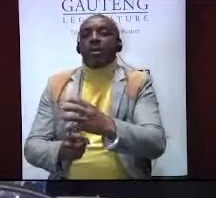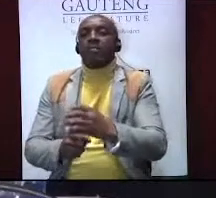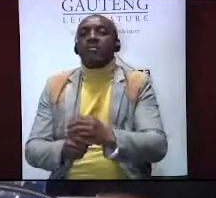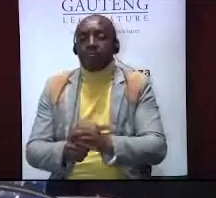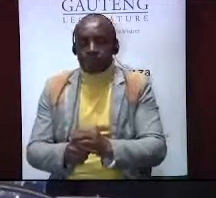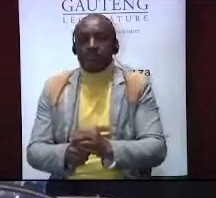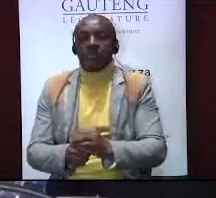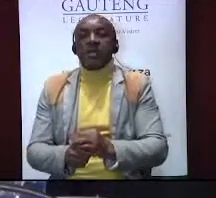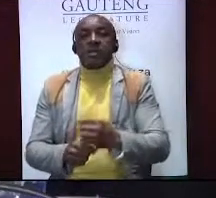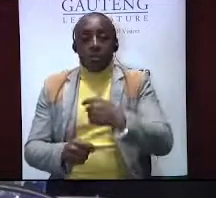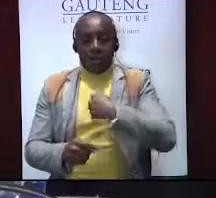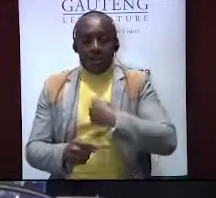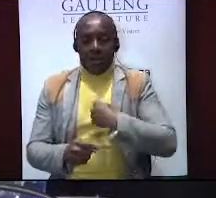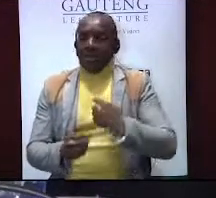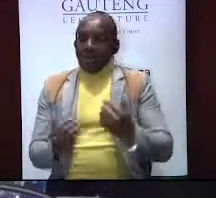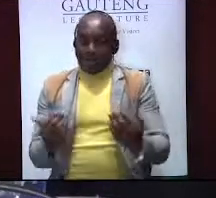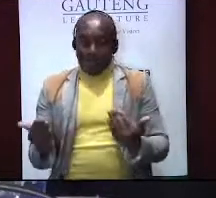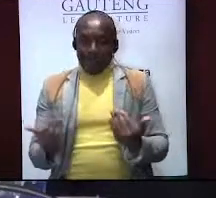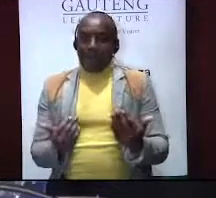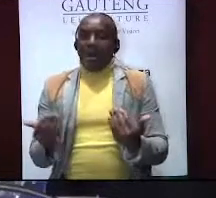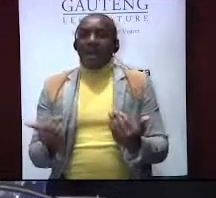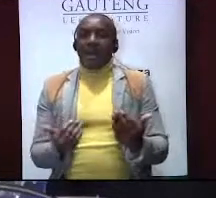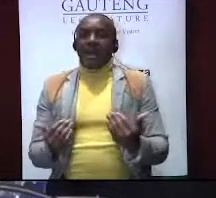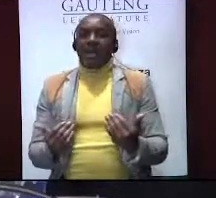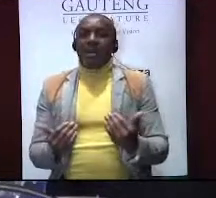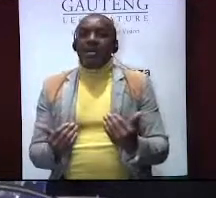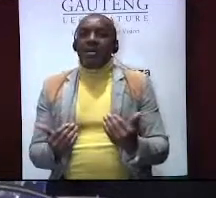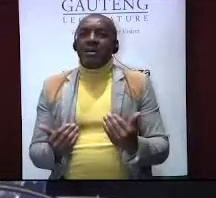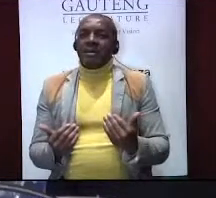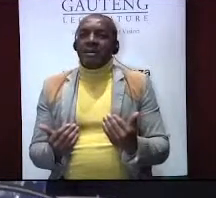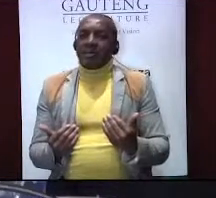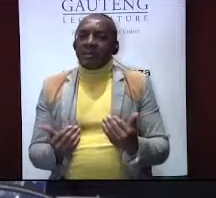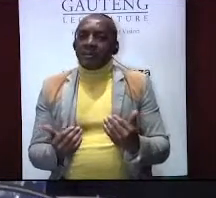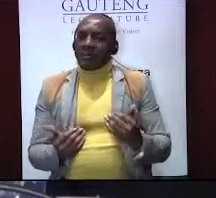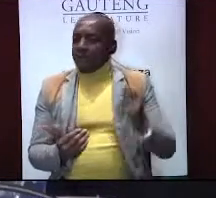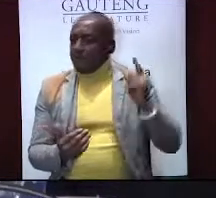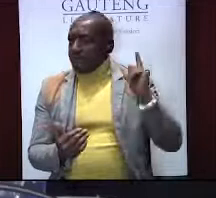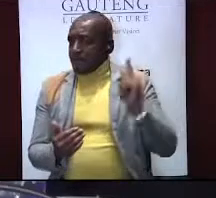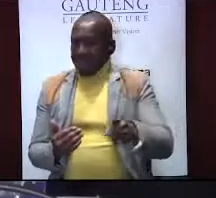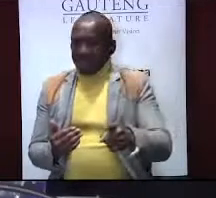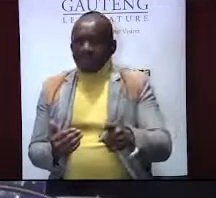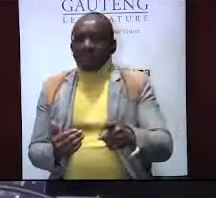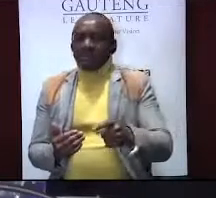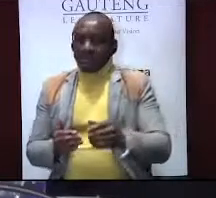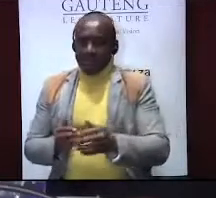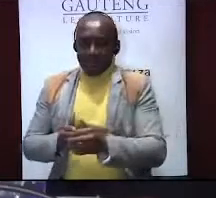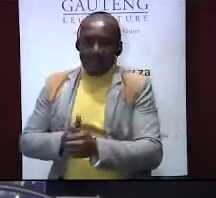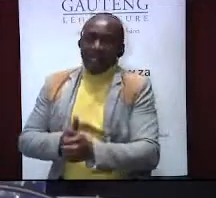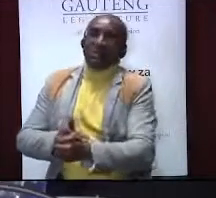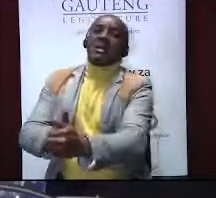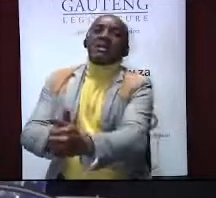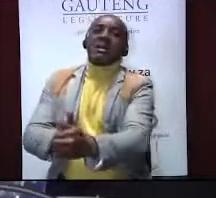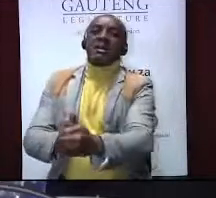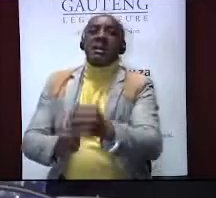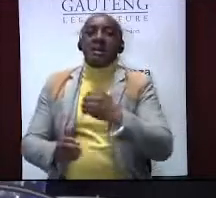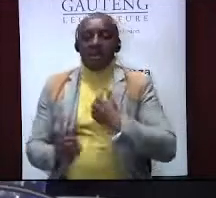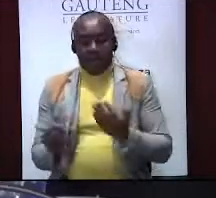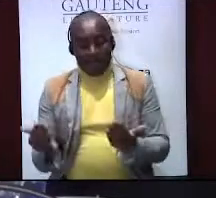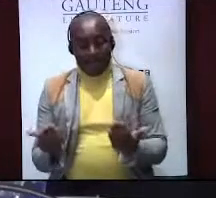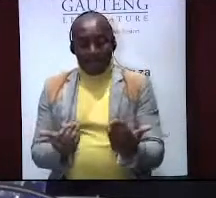We are expected to be gate keepers. We are